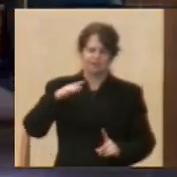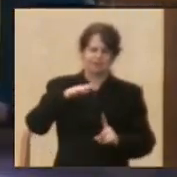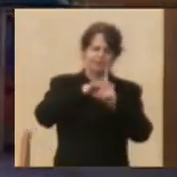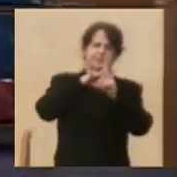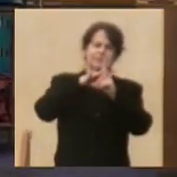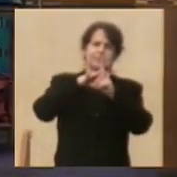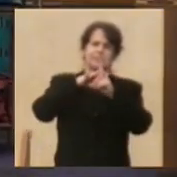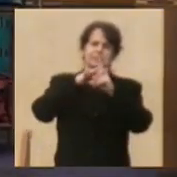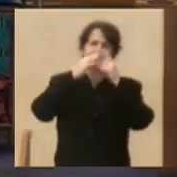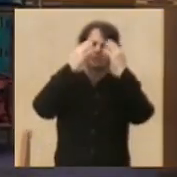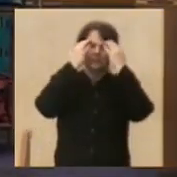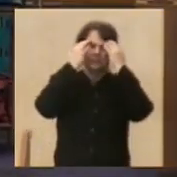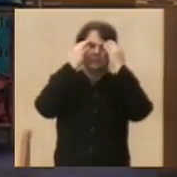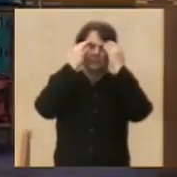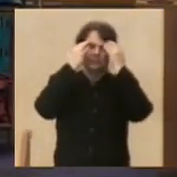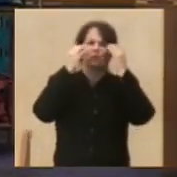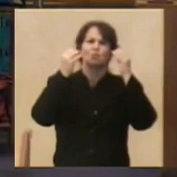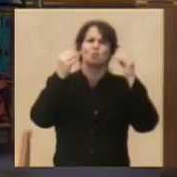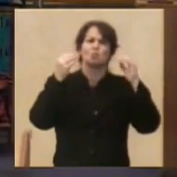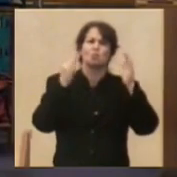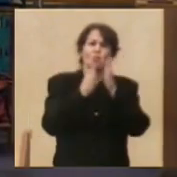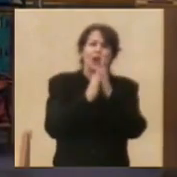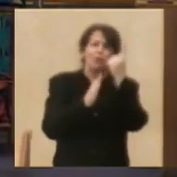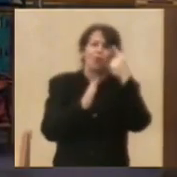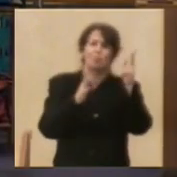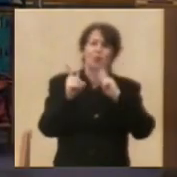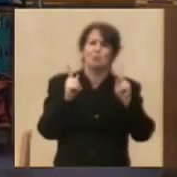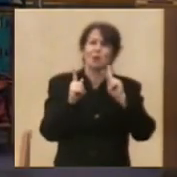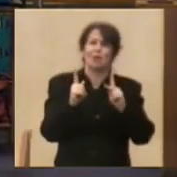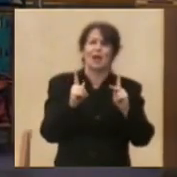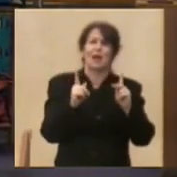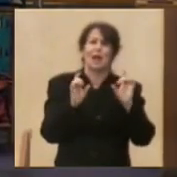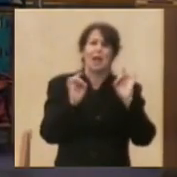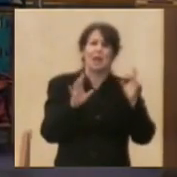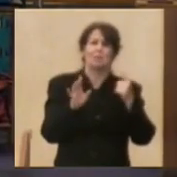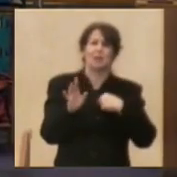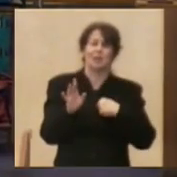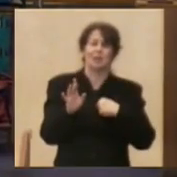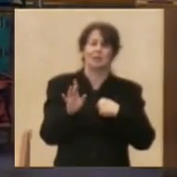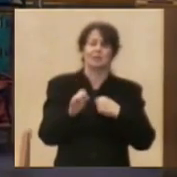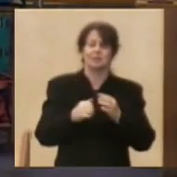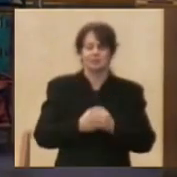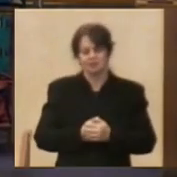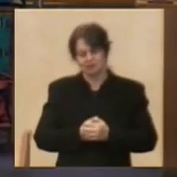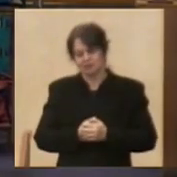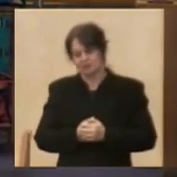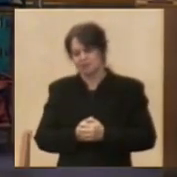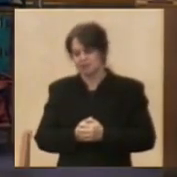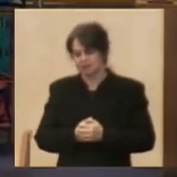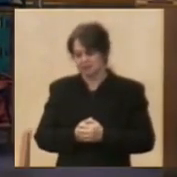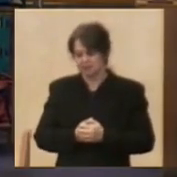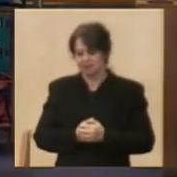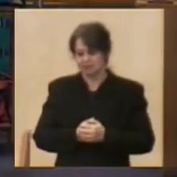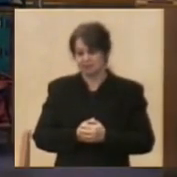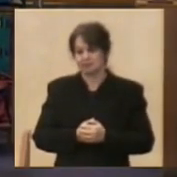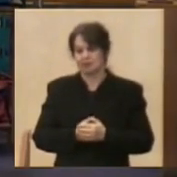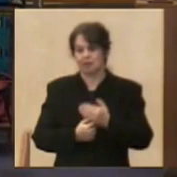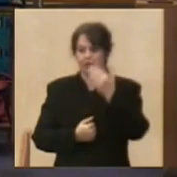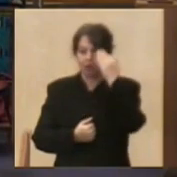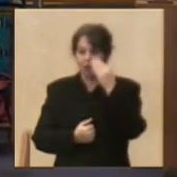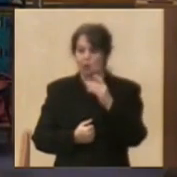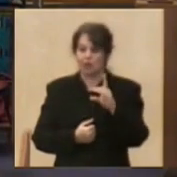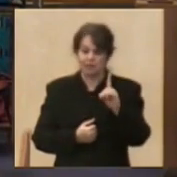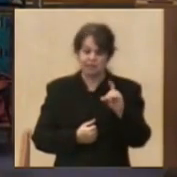enemy. Pray for those who persecute you. You know where I'm going with this. Yeah, I know. Dan and Krista.